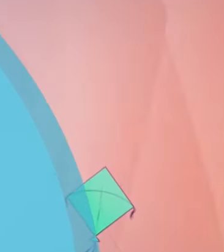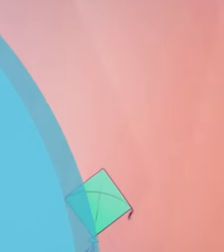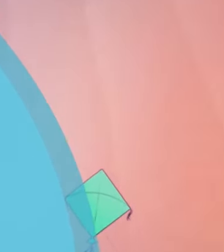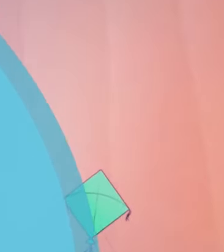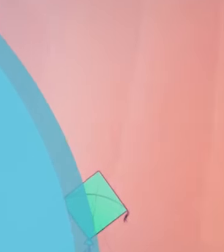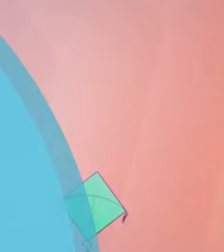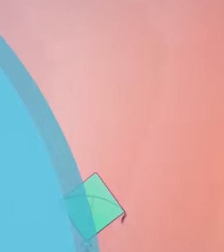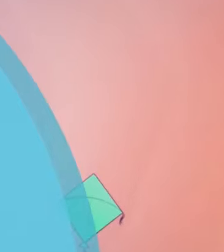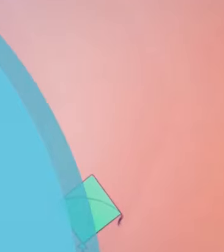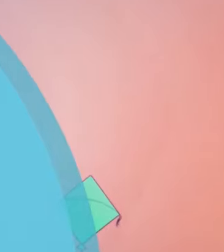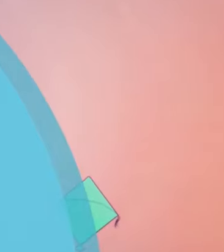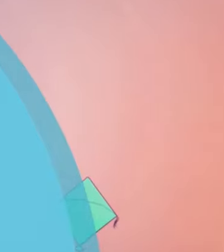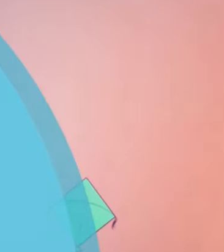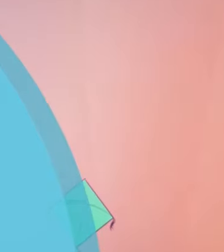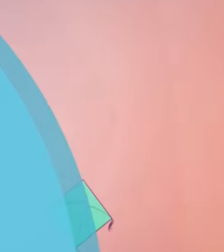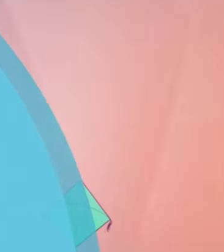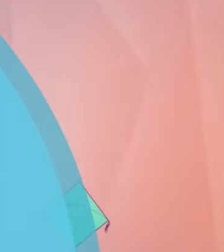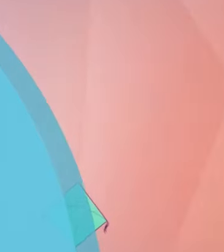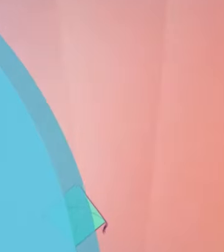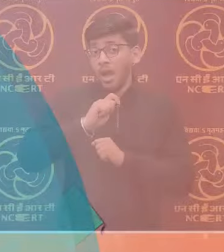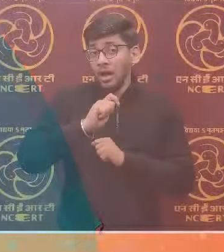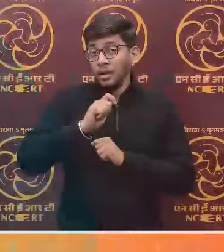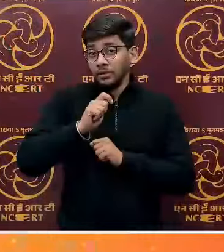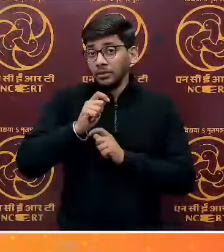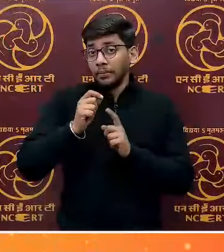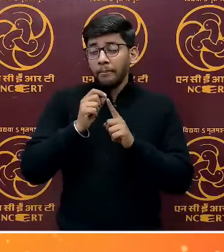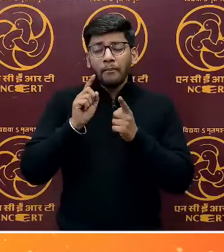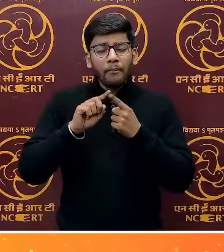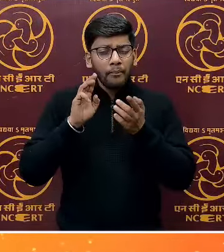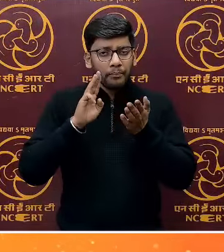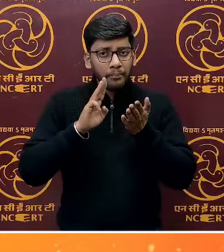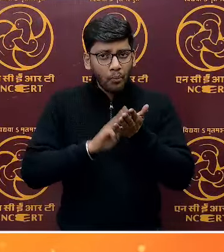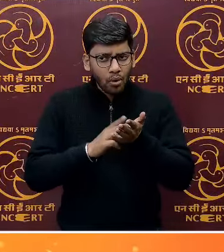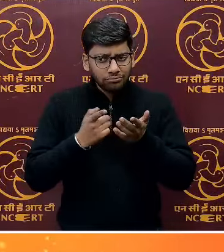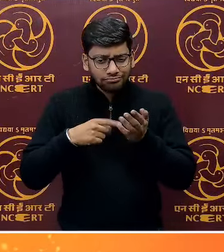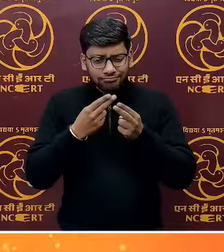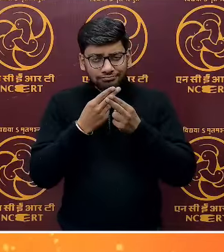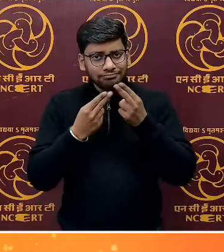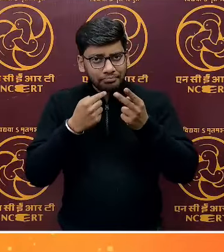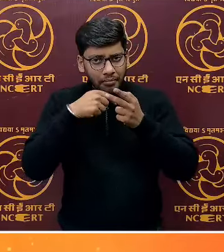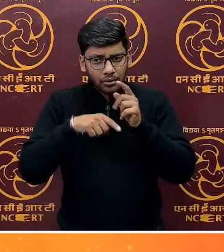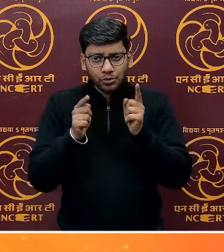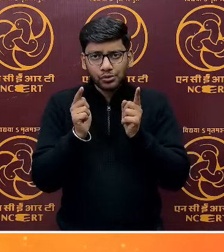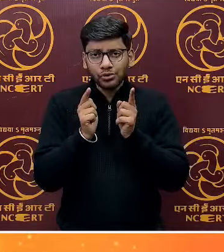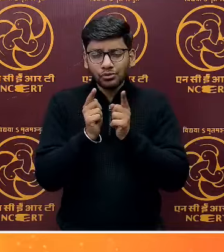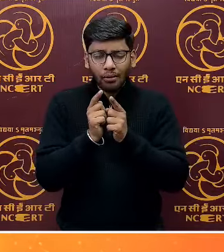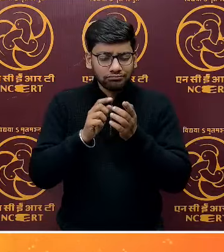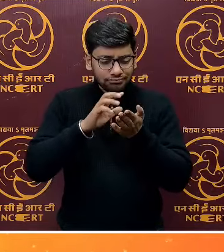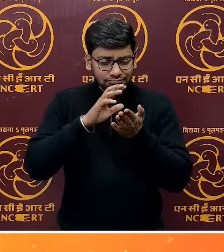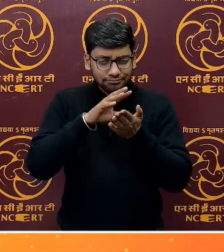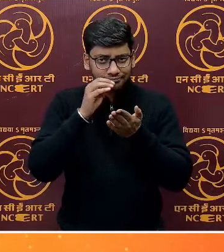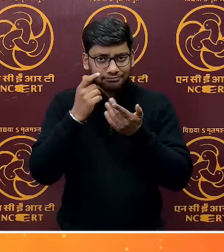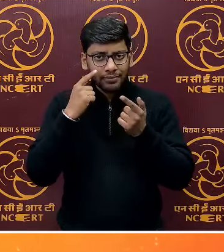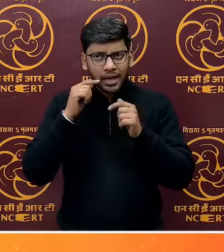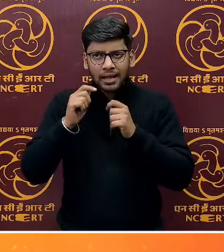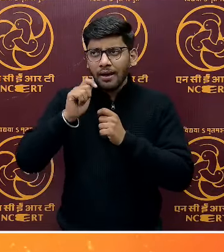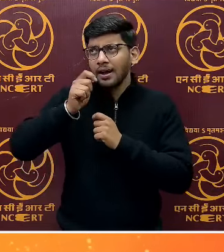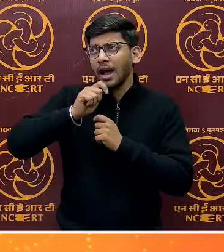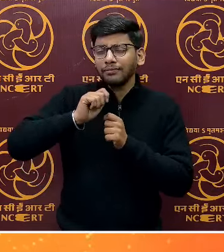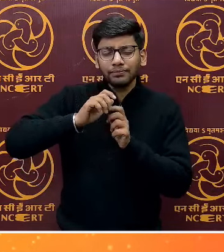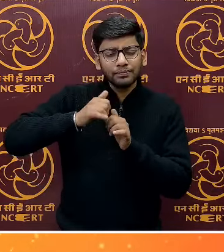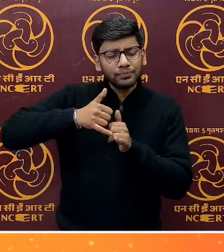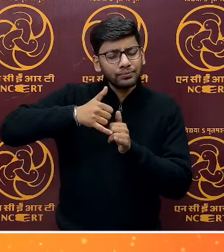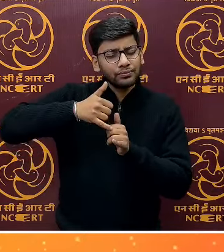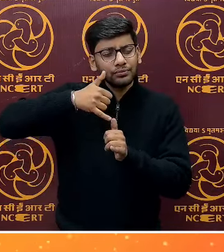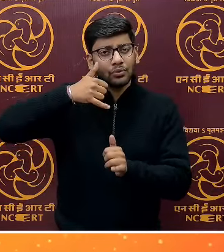course seen, it's a poem, and what are we going to learn about this poem? Well, we all have seen kites flying up high in the sky, and we